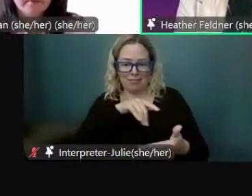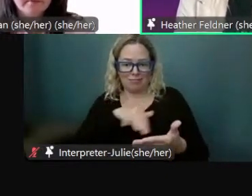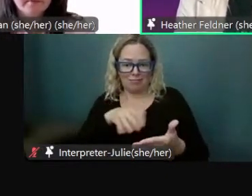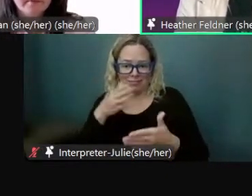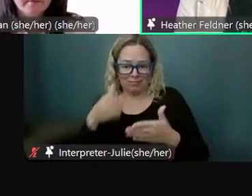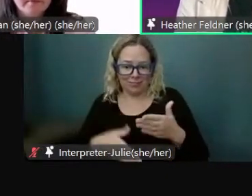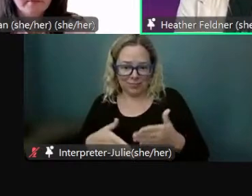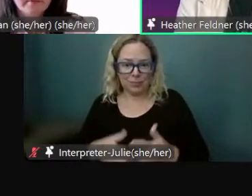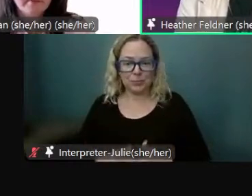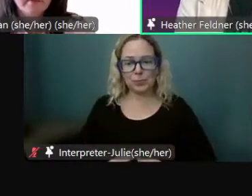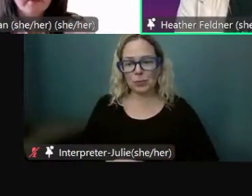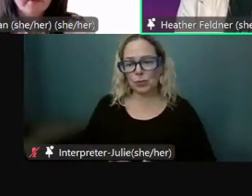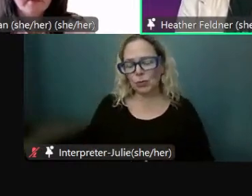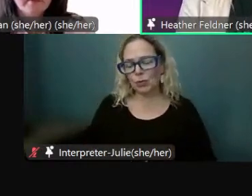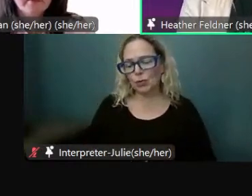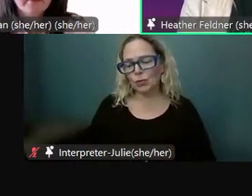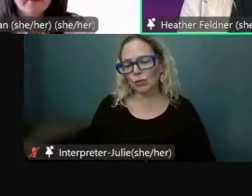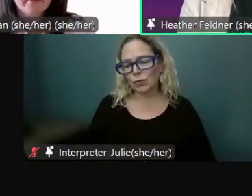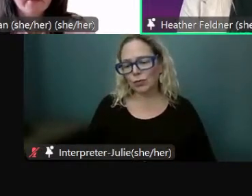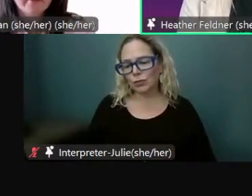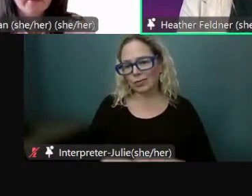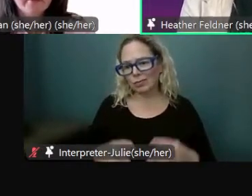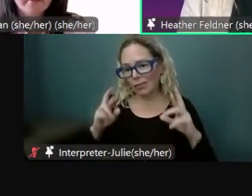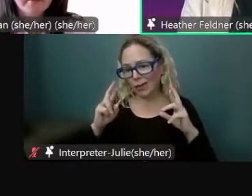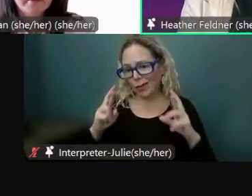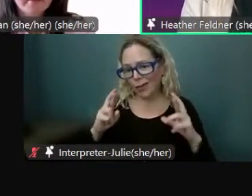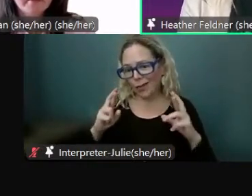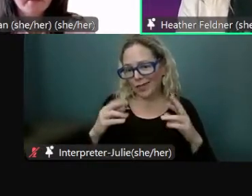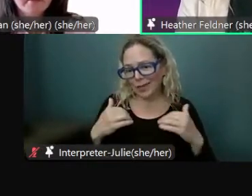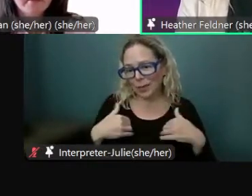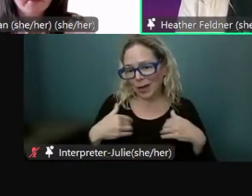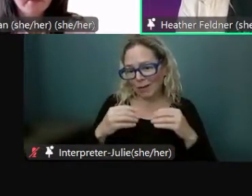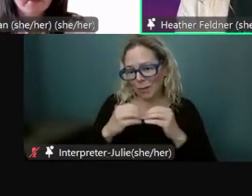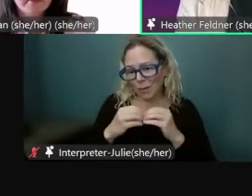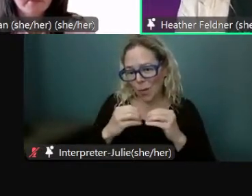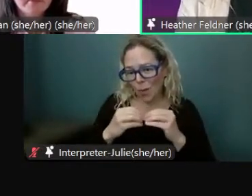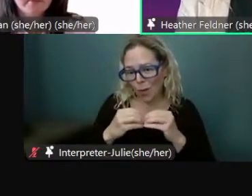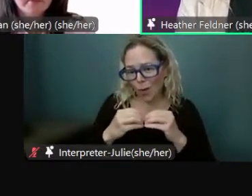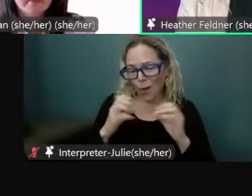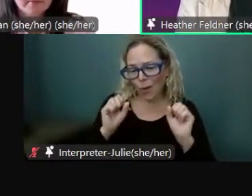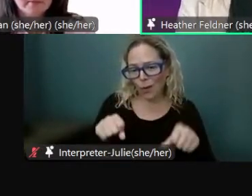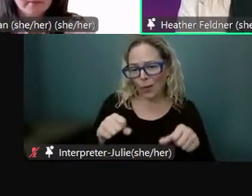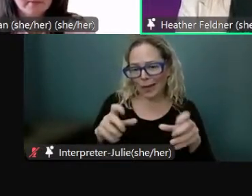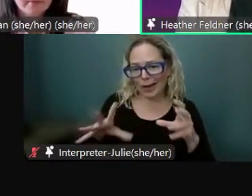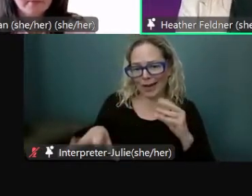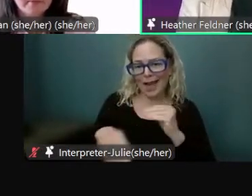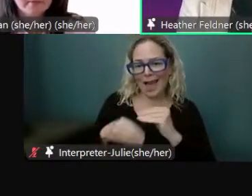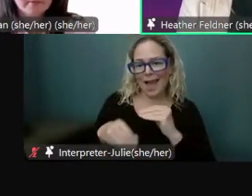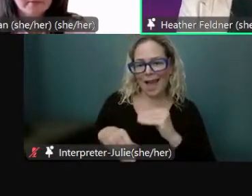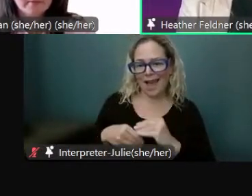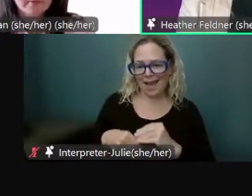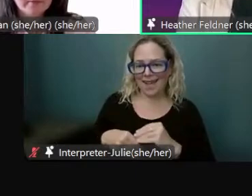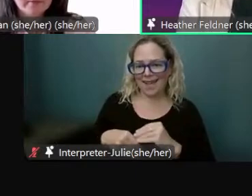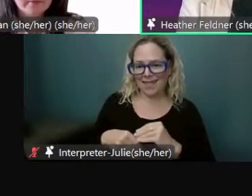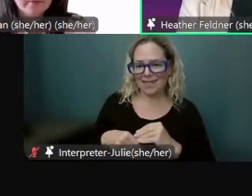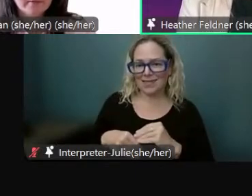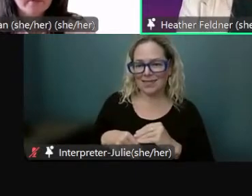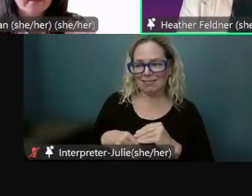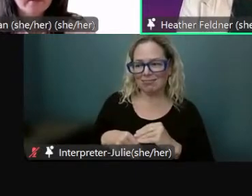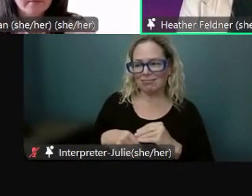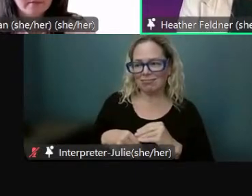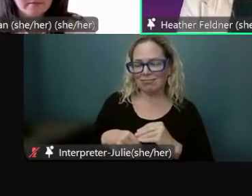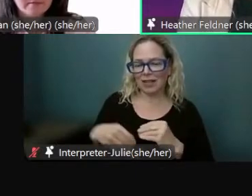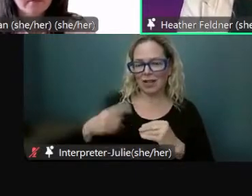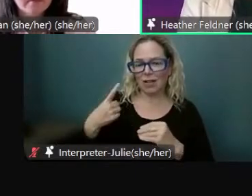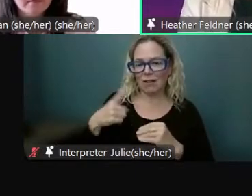planned. And so hopefully we'll have a little bit more to add from that administrative level for those people that kind of take